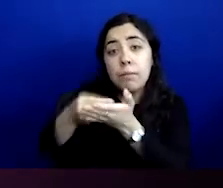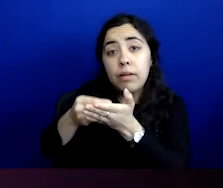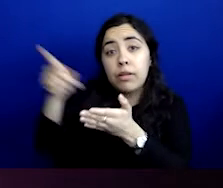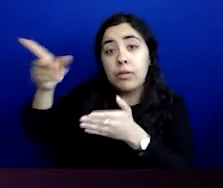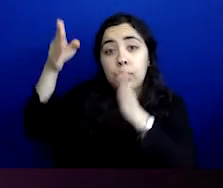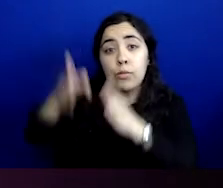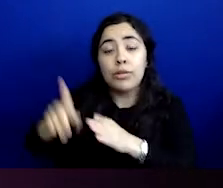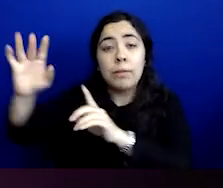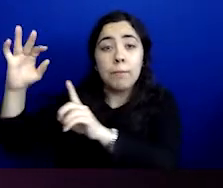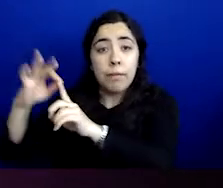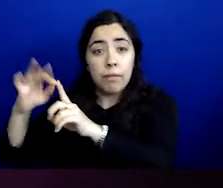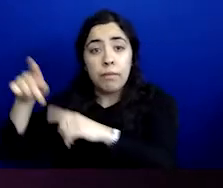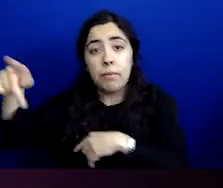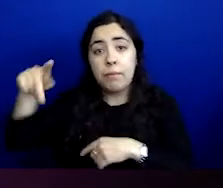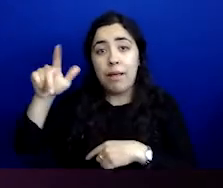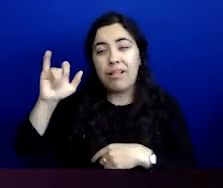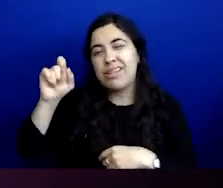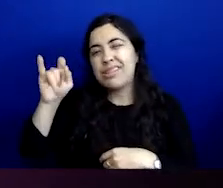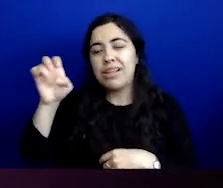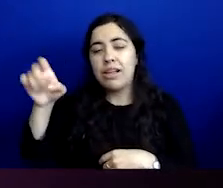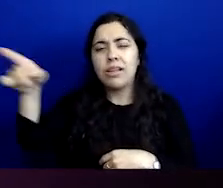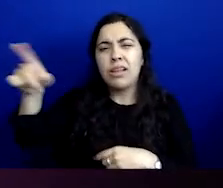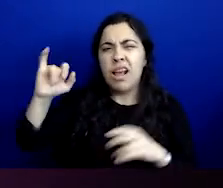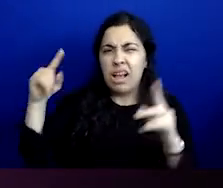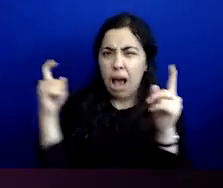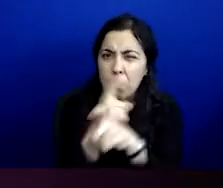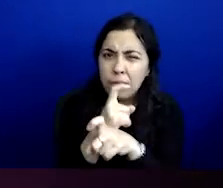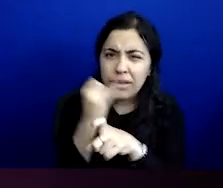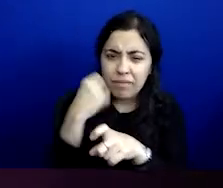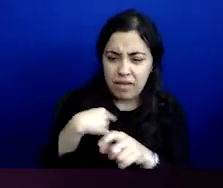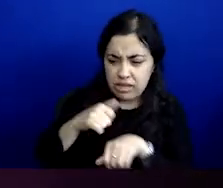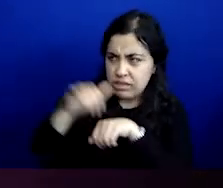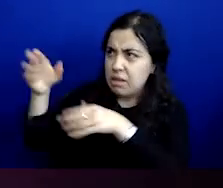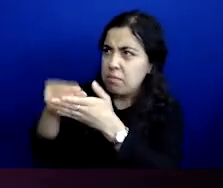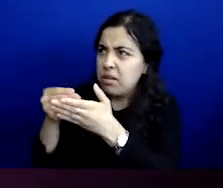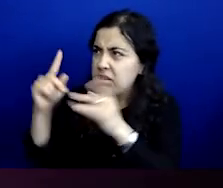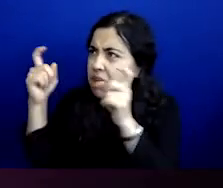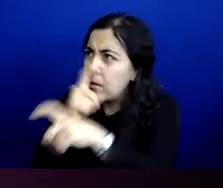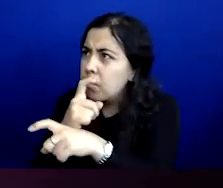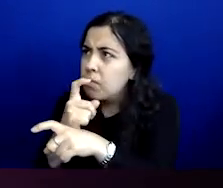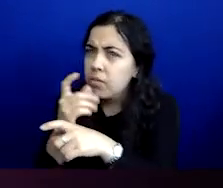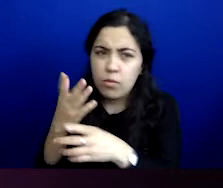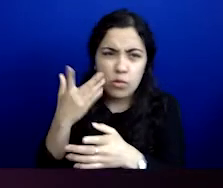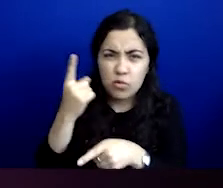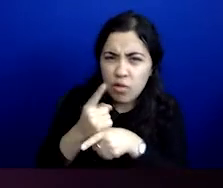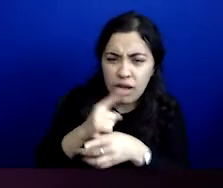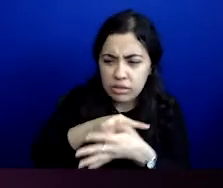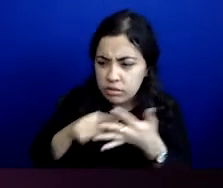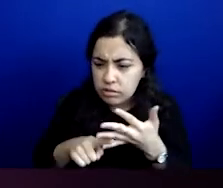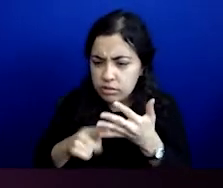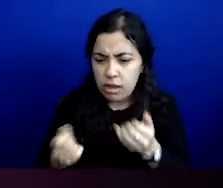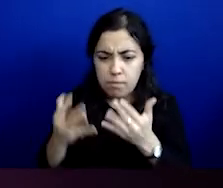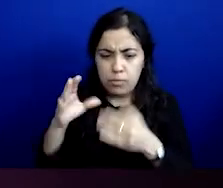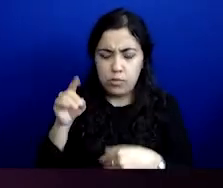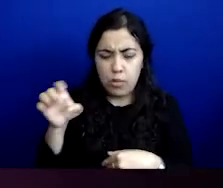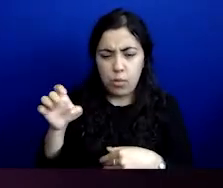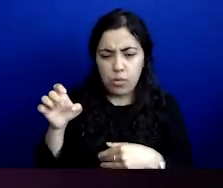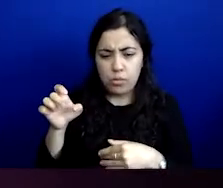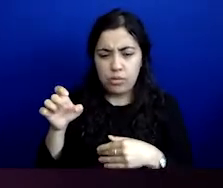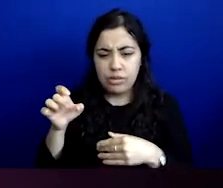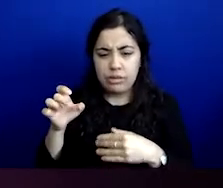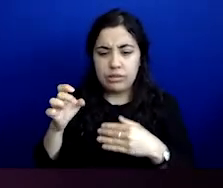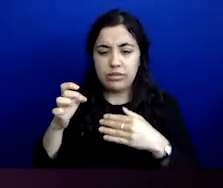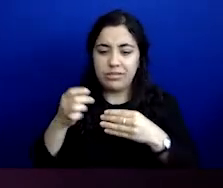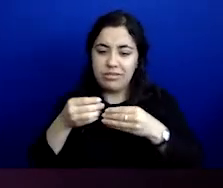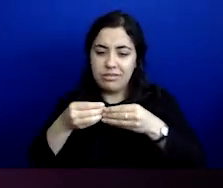for example, how complicated it actually is for that to happen and how many things go right and how much code is actually underlying